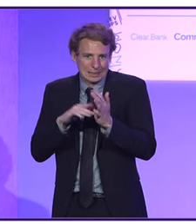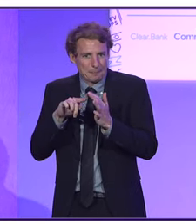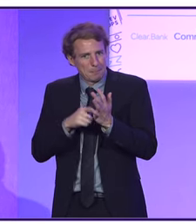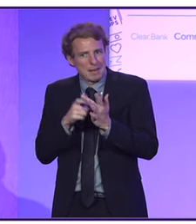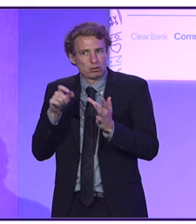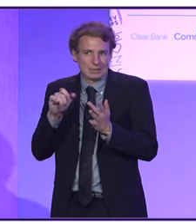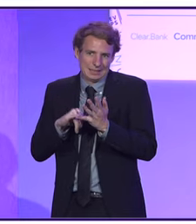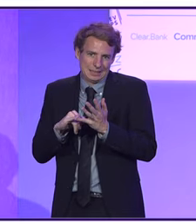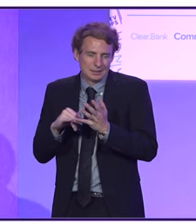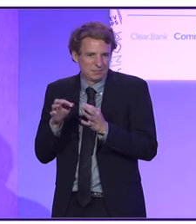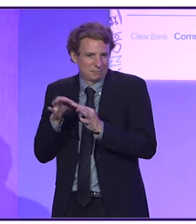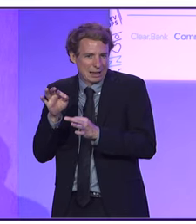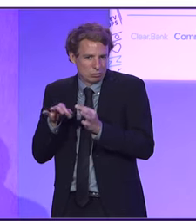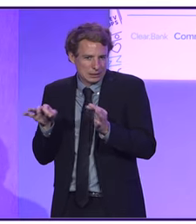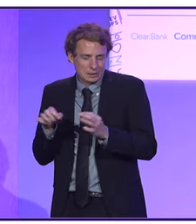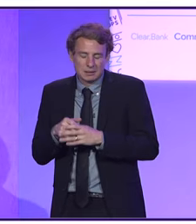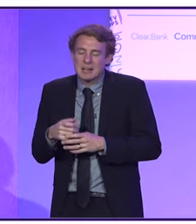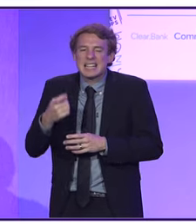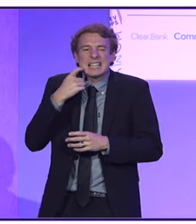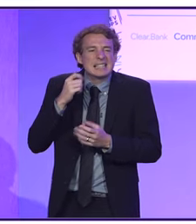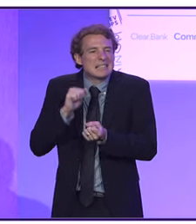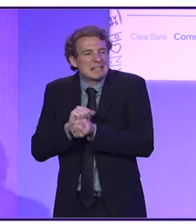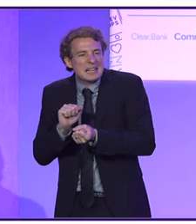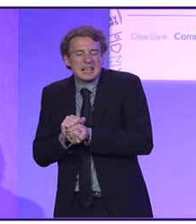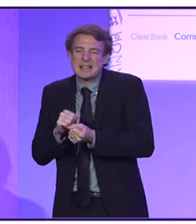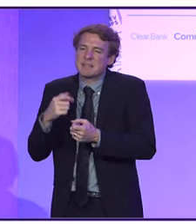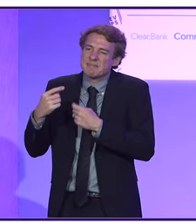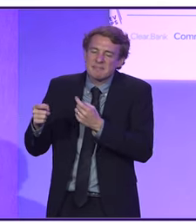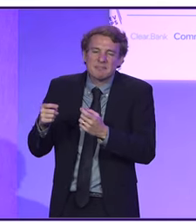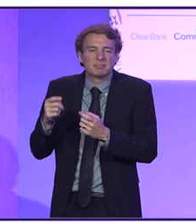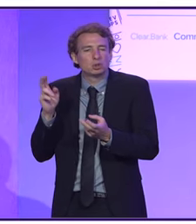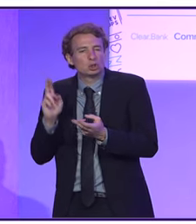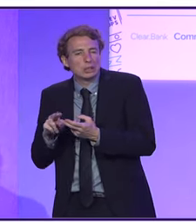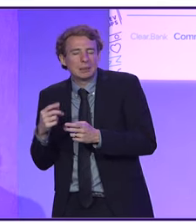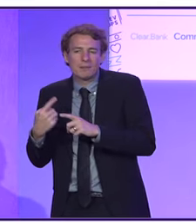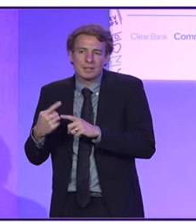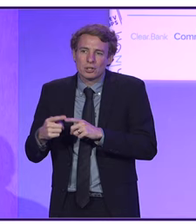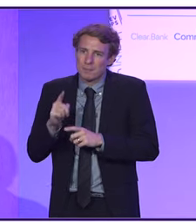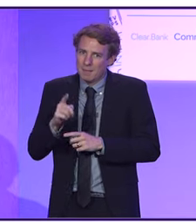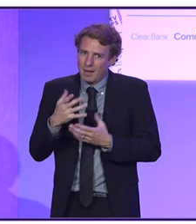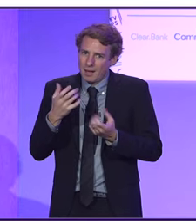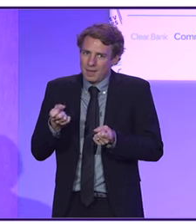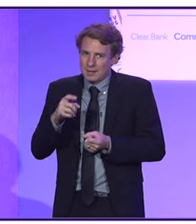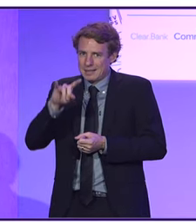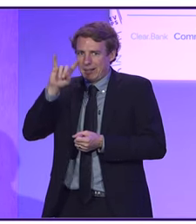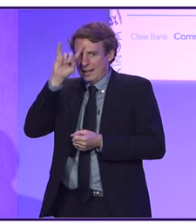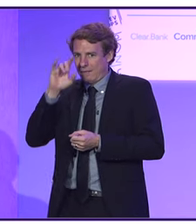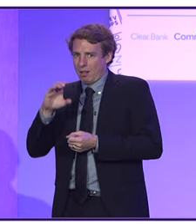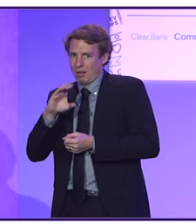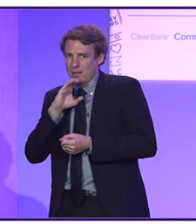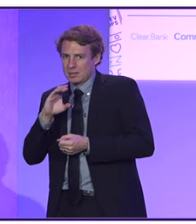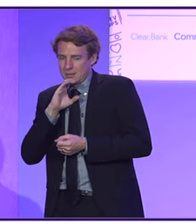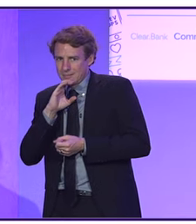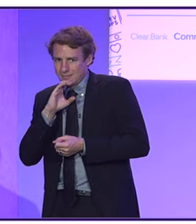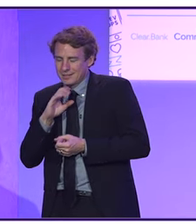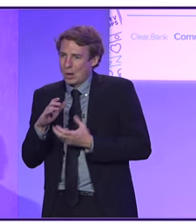really easy to hold on to. They're cheap, they're efficient, they're high performant. There is one evil cousin of metrics, and that is high cardinality metrics.